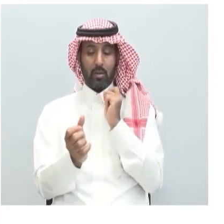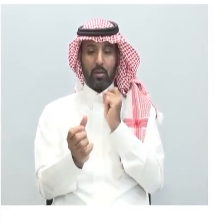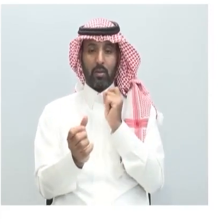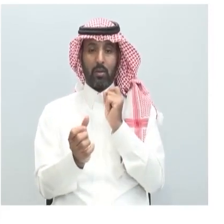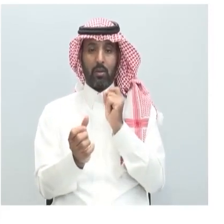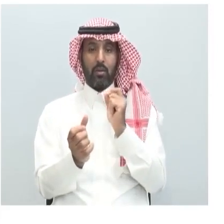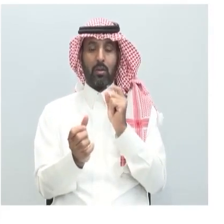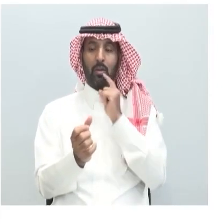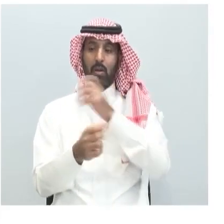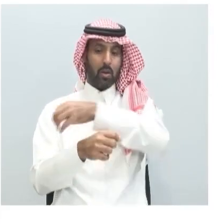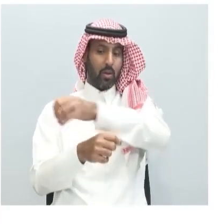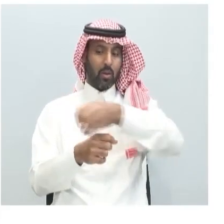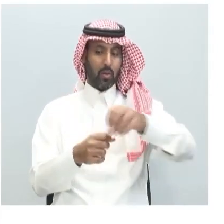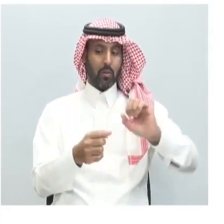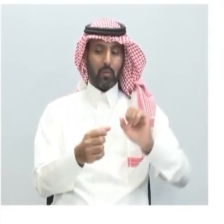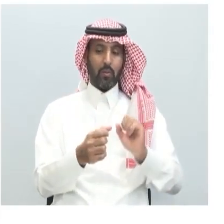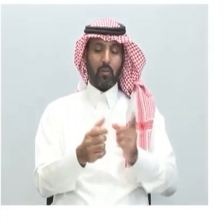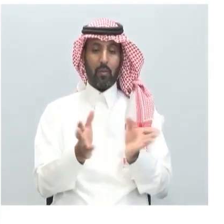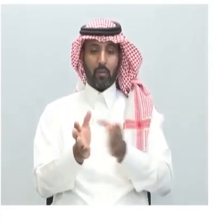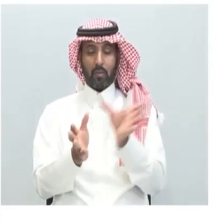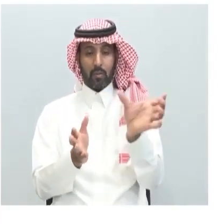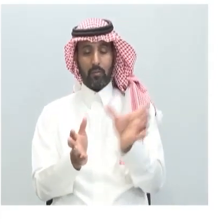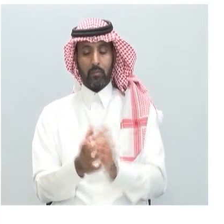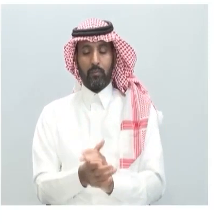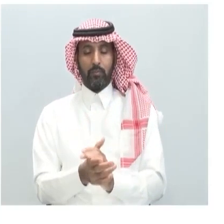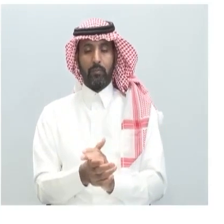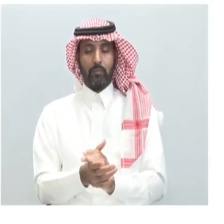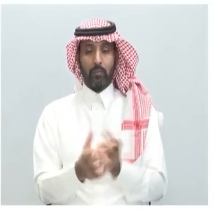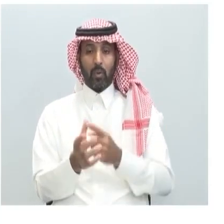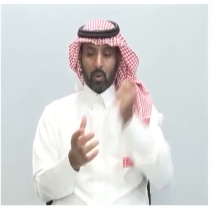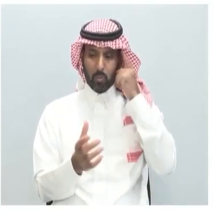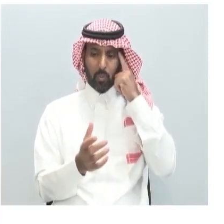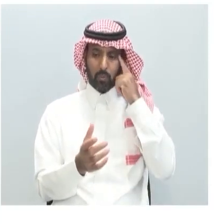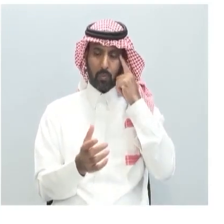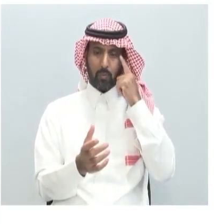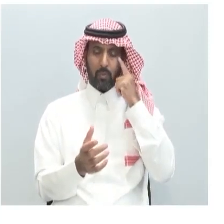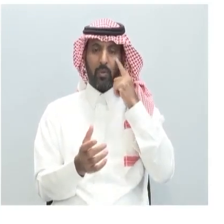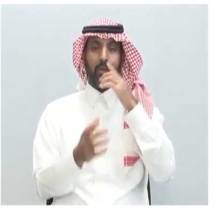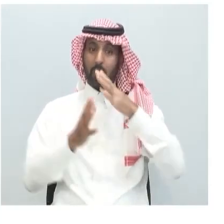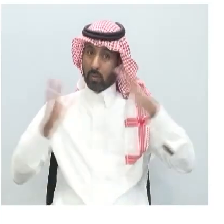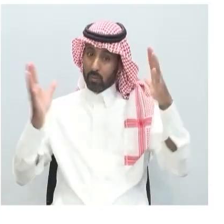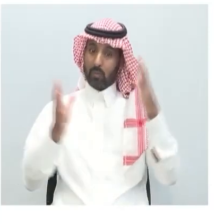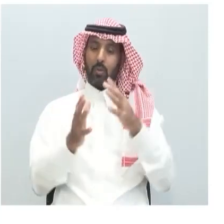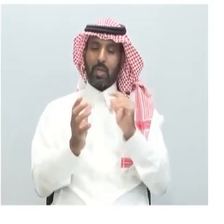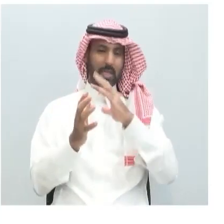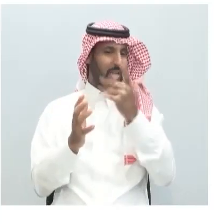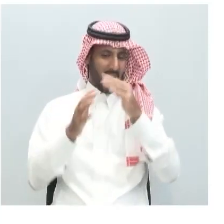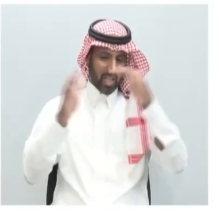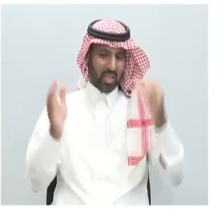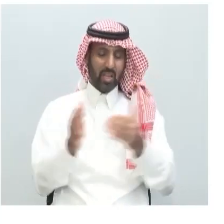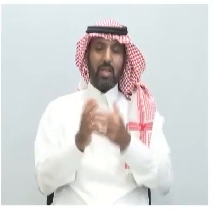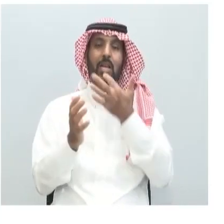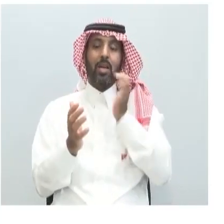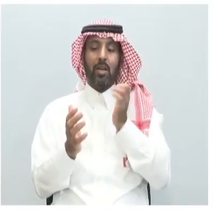category. Adjectives usually follow this order: opinion, size or shape,